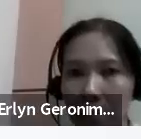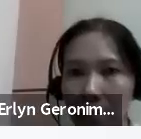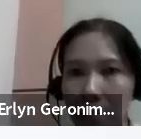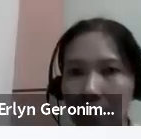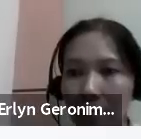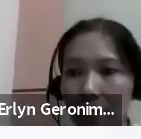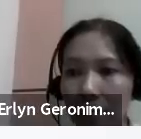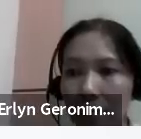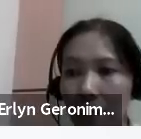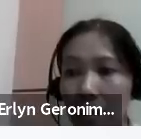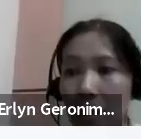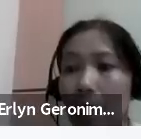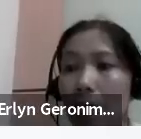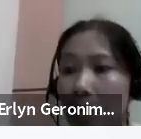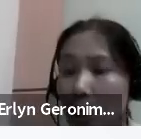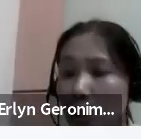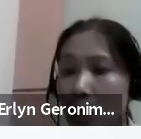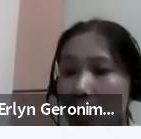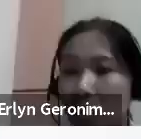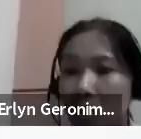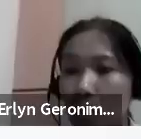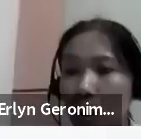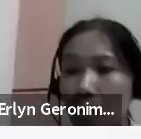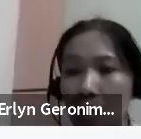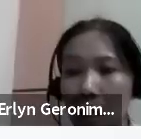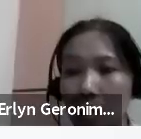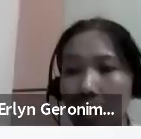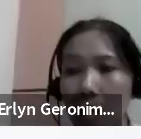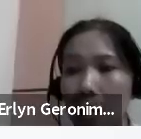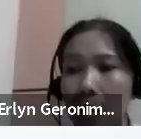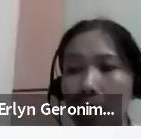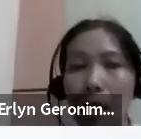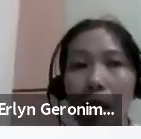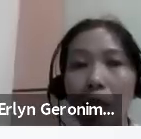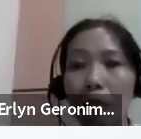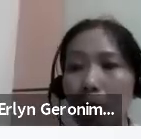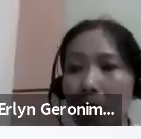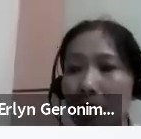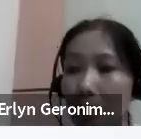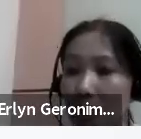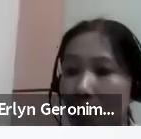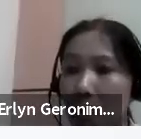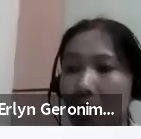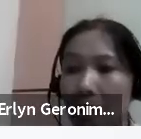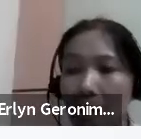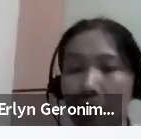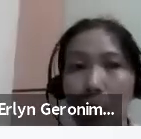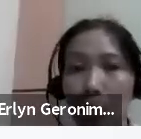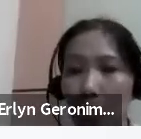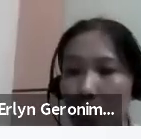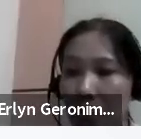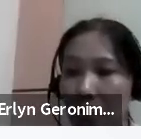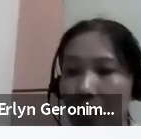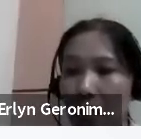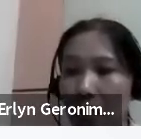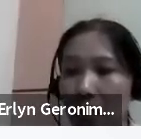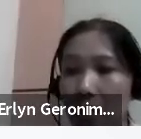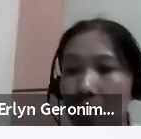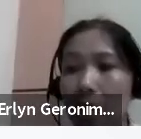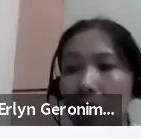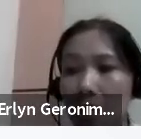pandemic. The National Teachers Month, or NTM, held from September 5 to October